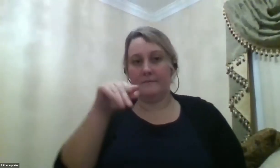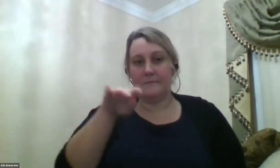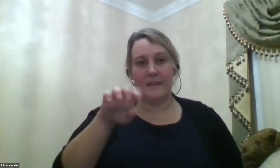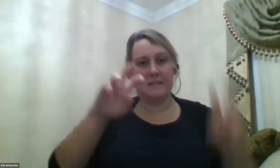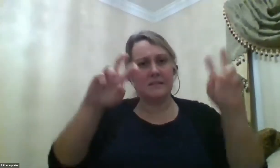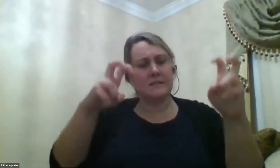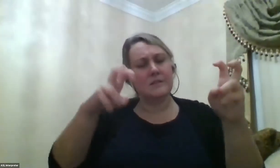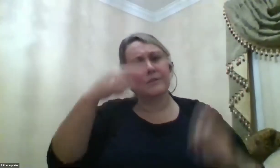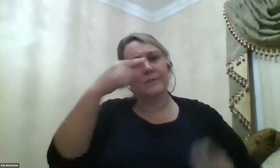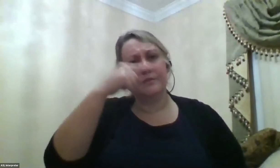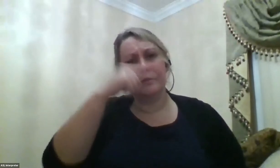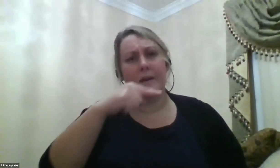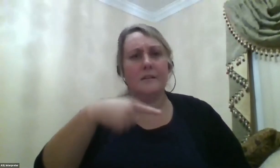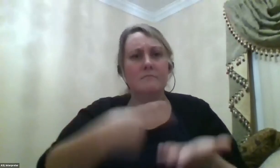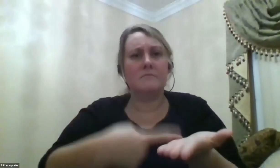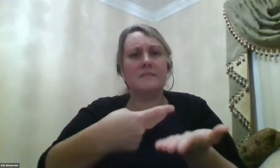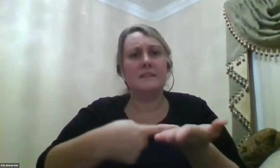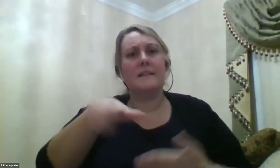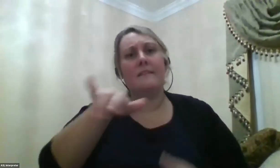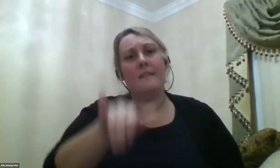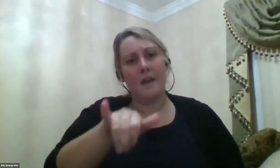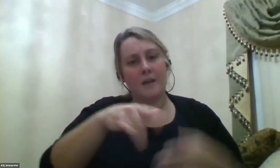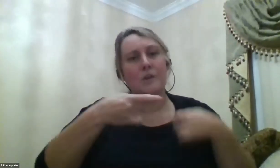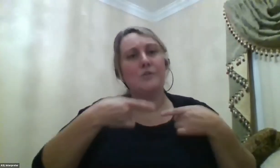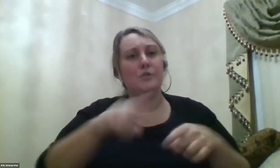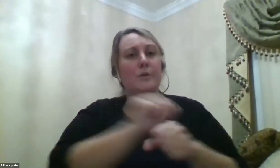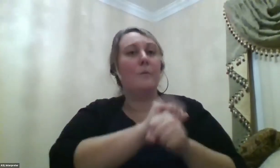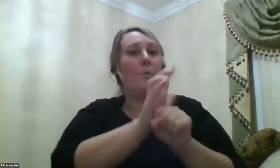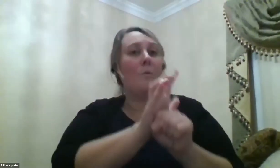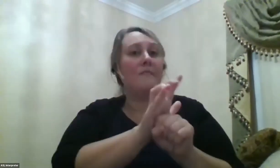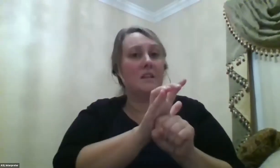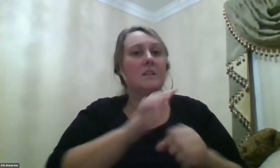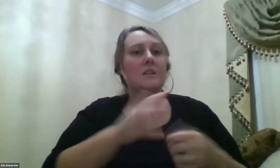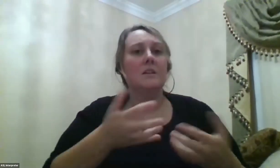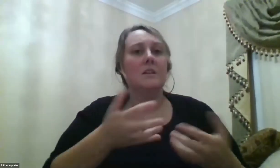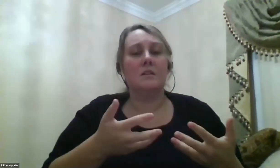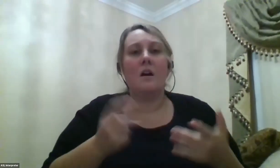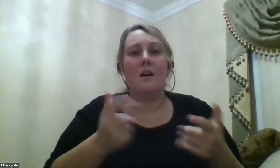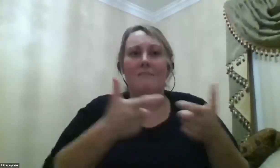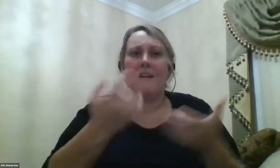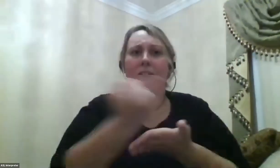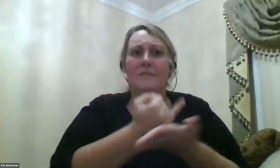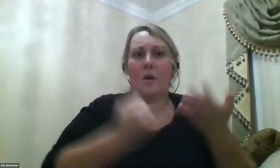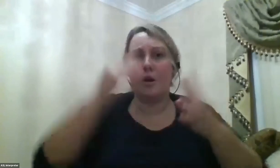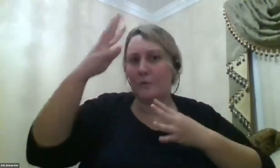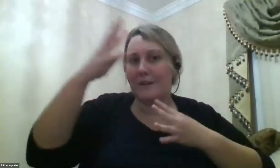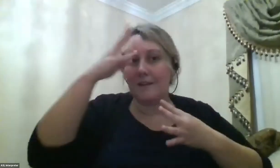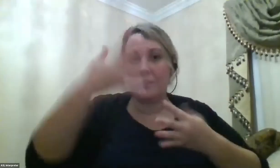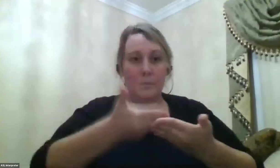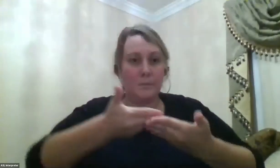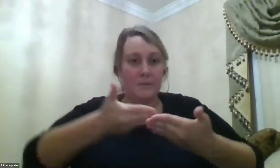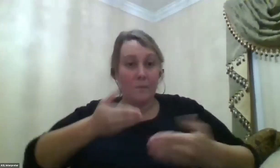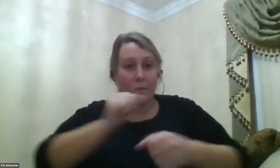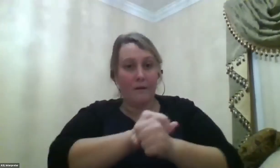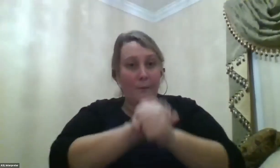during the COVID-19 moment when the work was largely made before we went into quarantine? So how did the theme emerge? Was there something that most